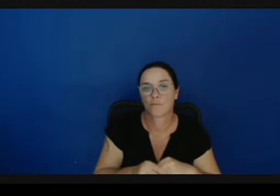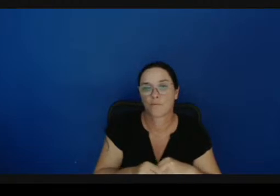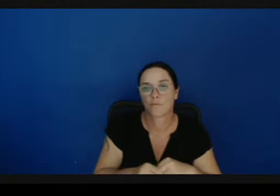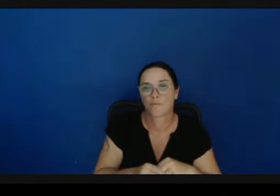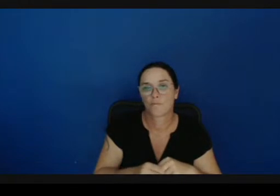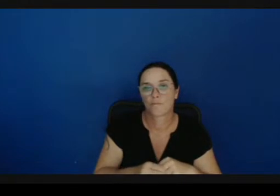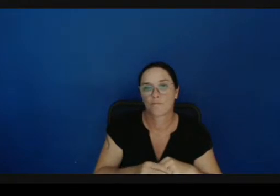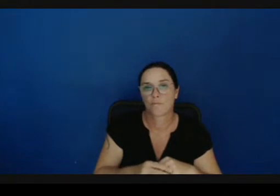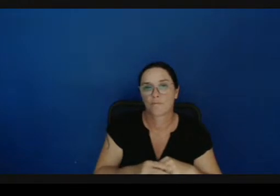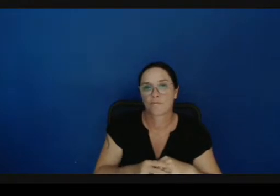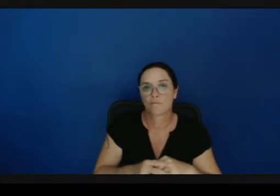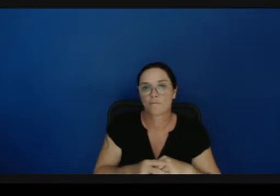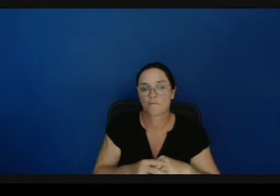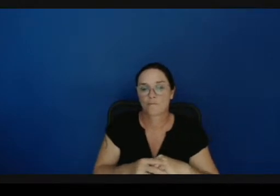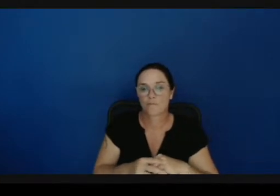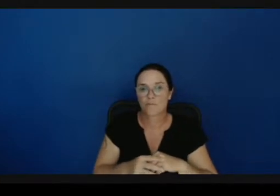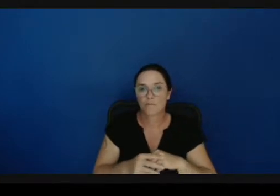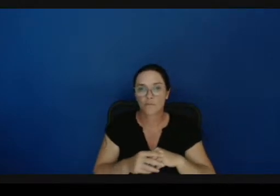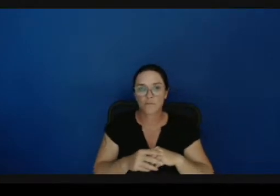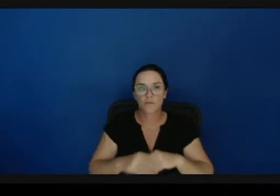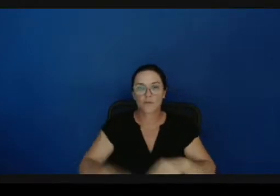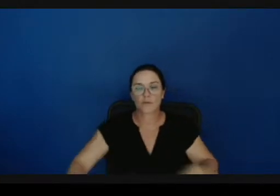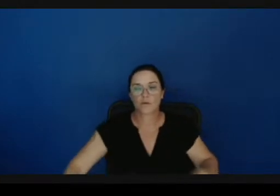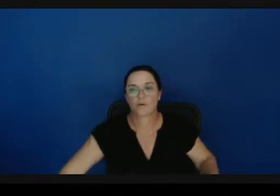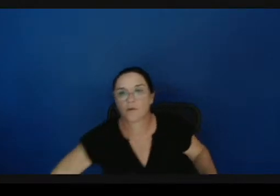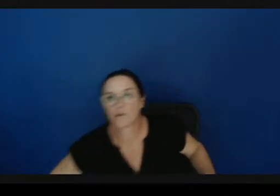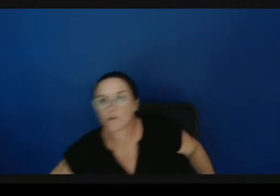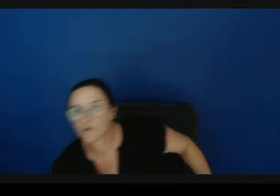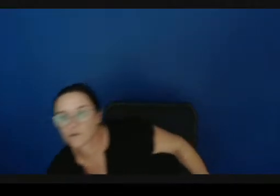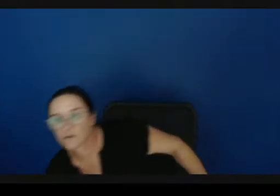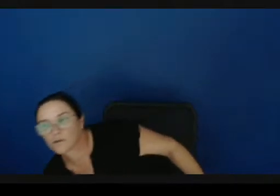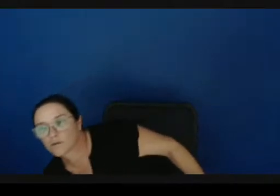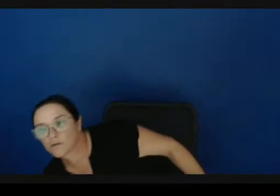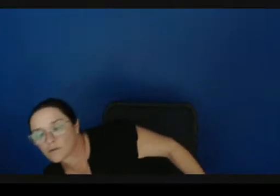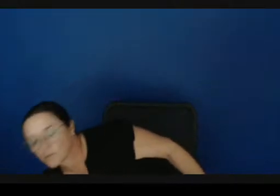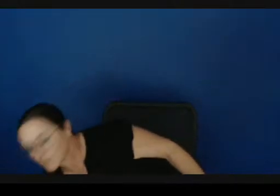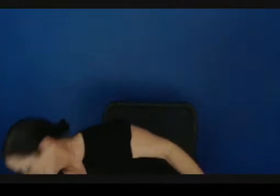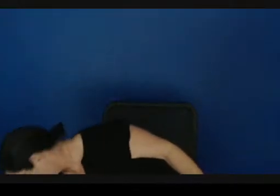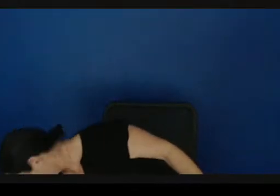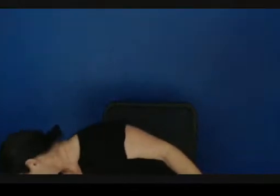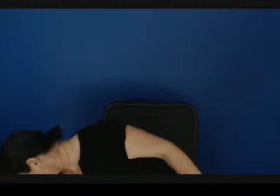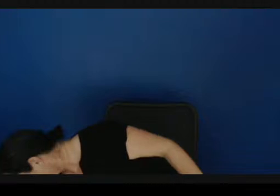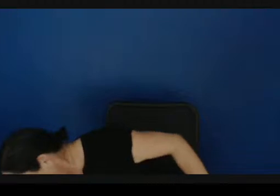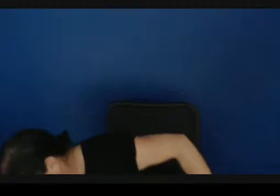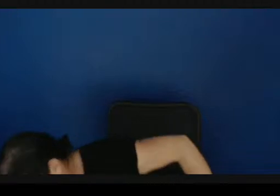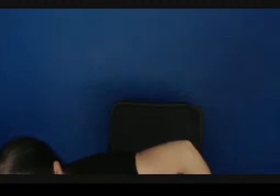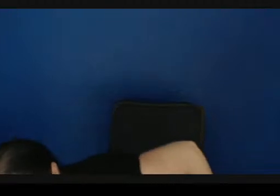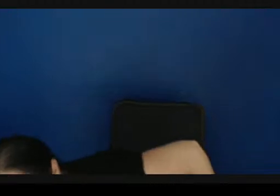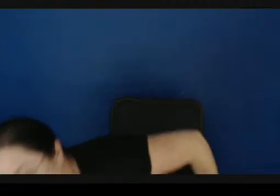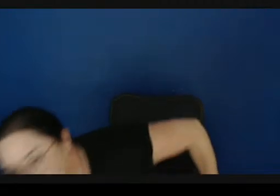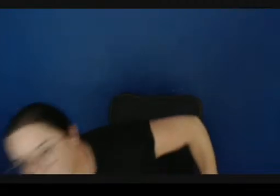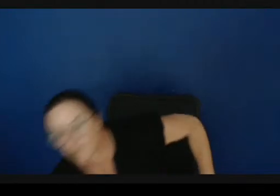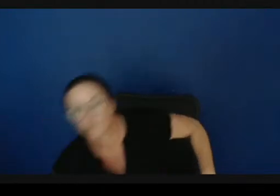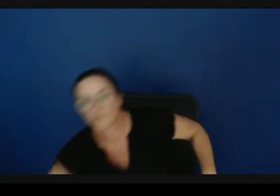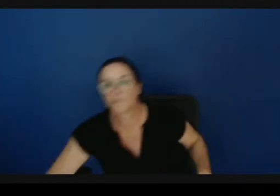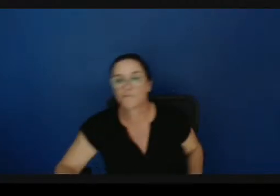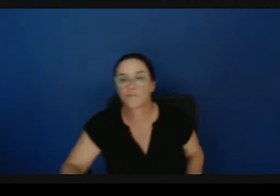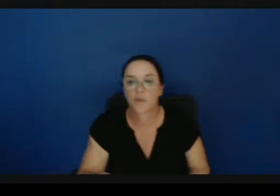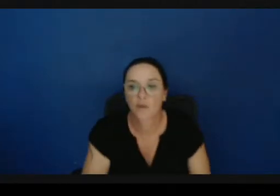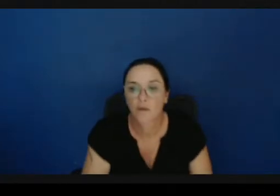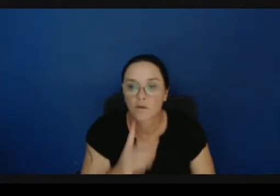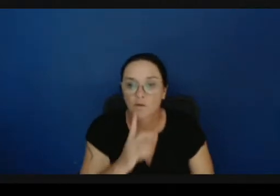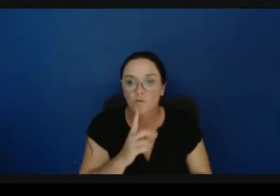zone. Eventually producing by the end of, it's really day 2, because we begin